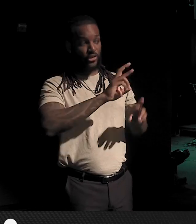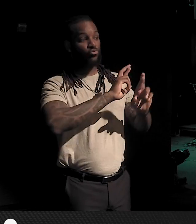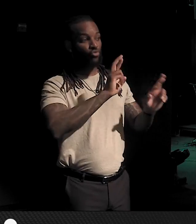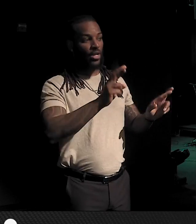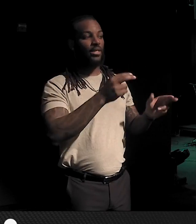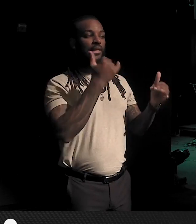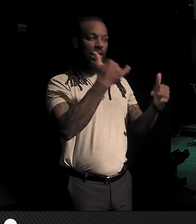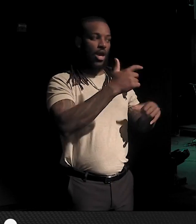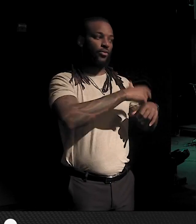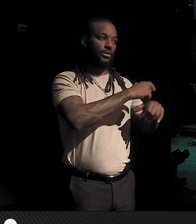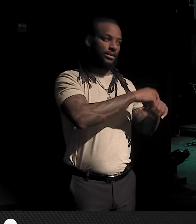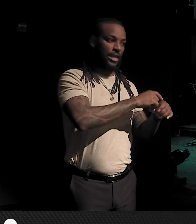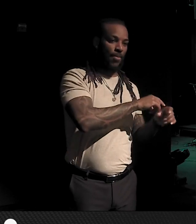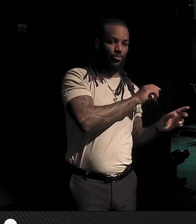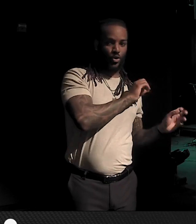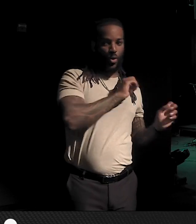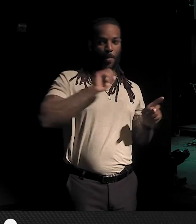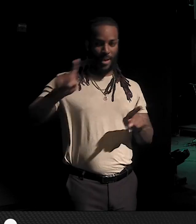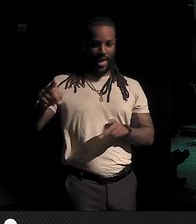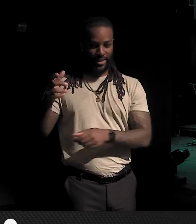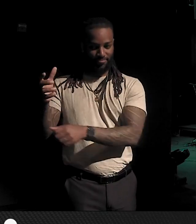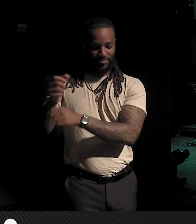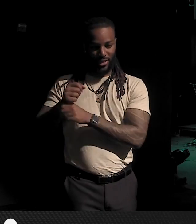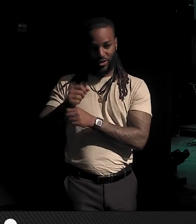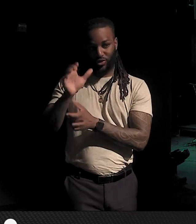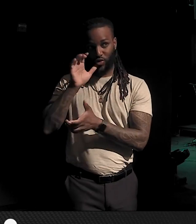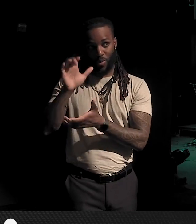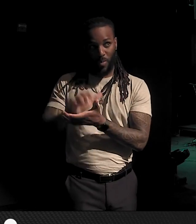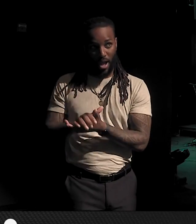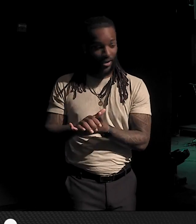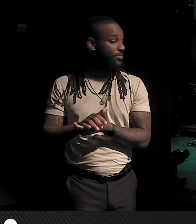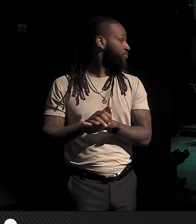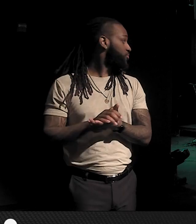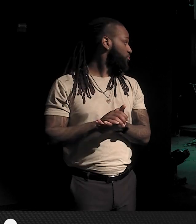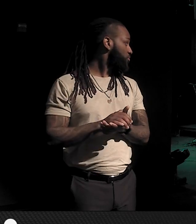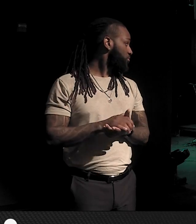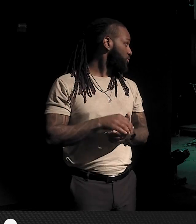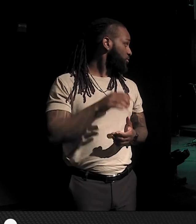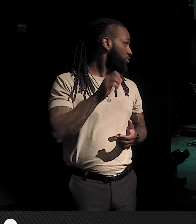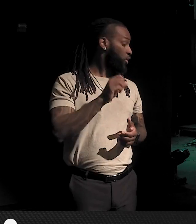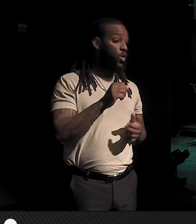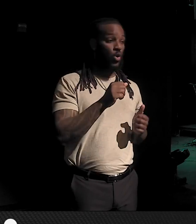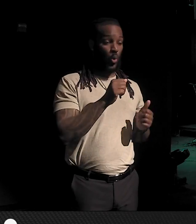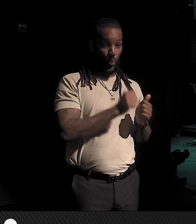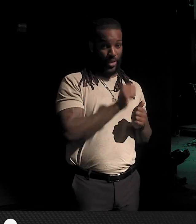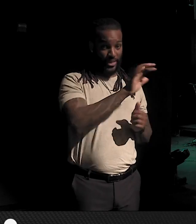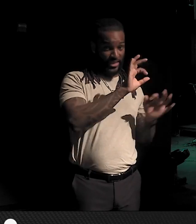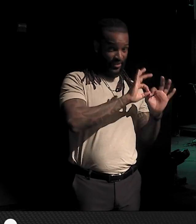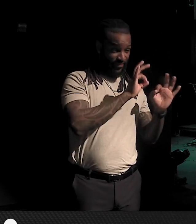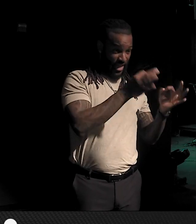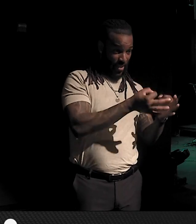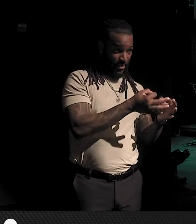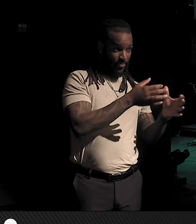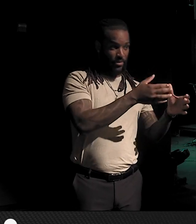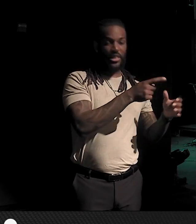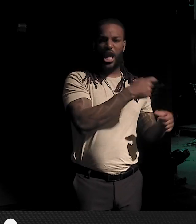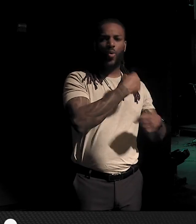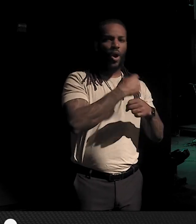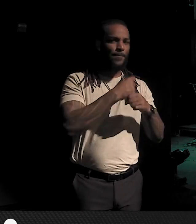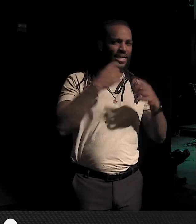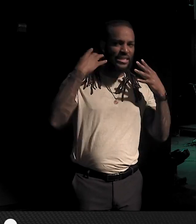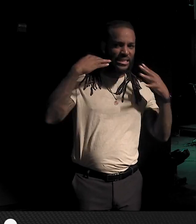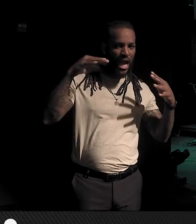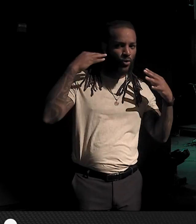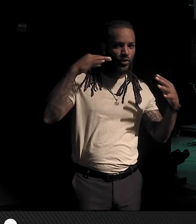it's time for us to go back and get your bride. And the way the groom would go back and get the bride with his family is they would make sounds,